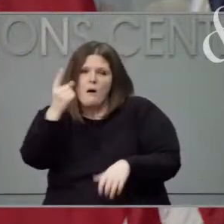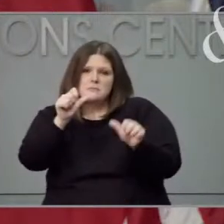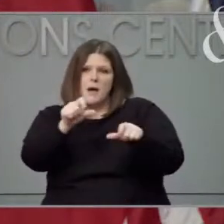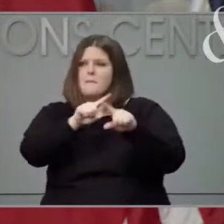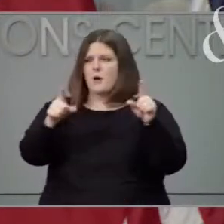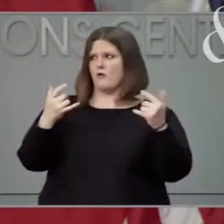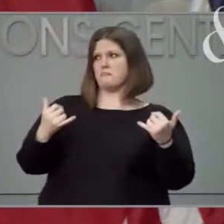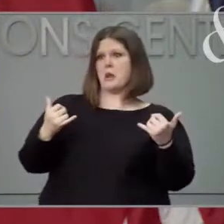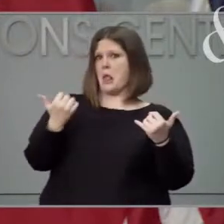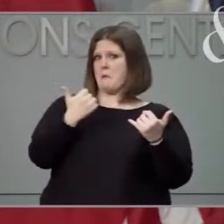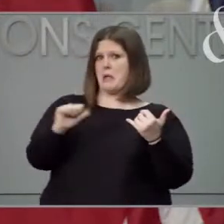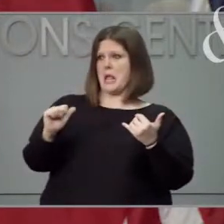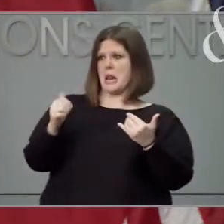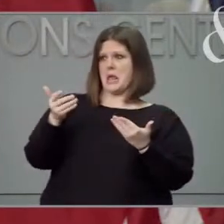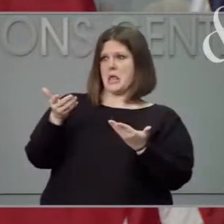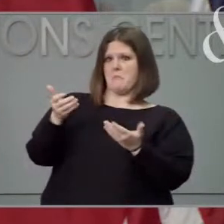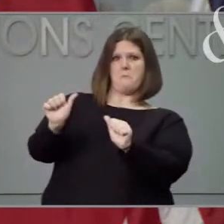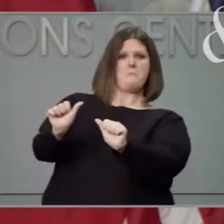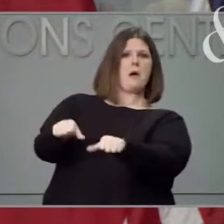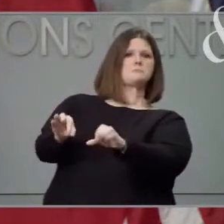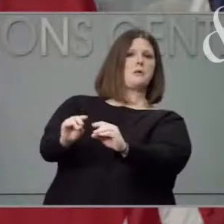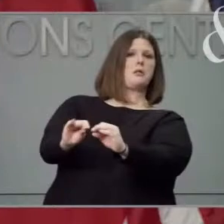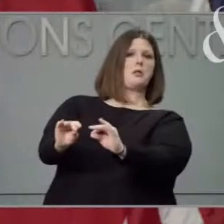or proposed litigation.